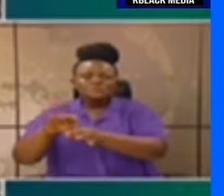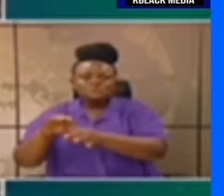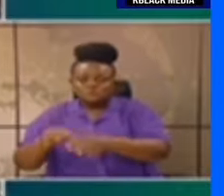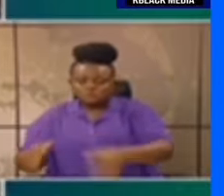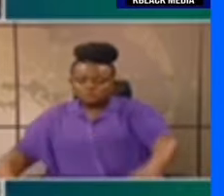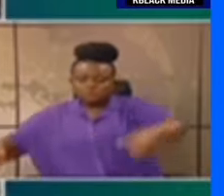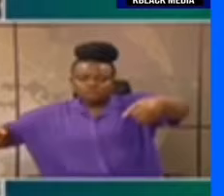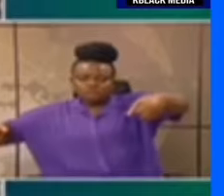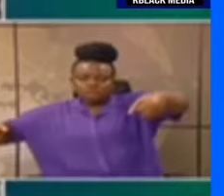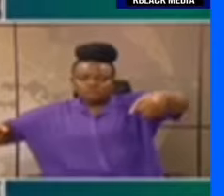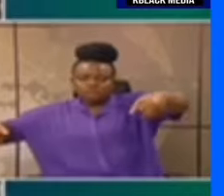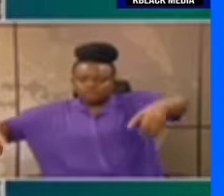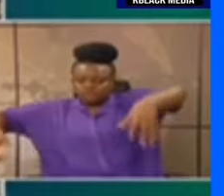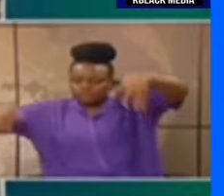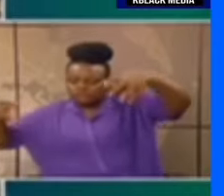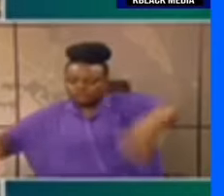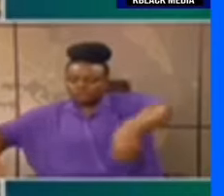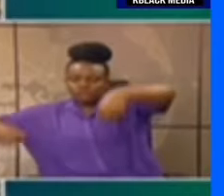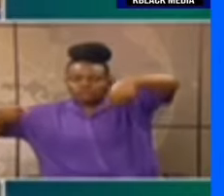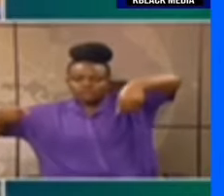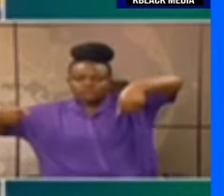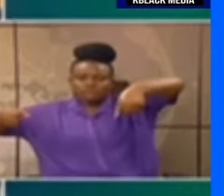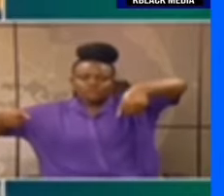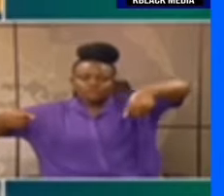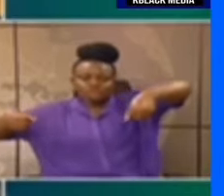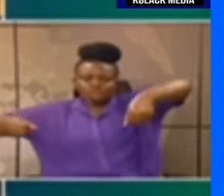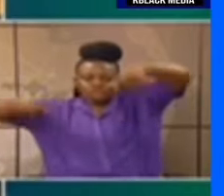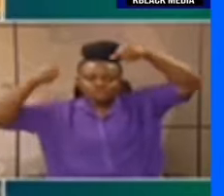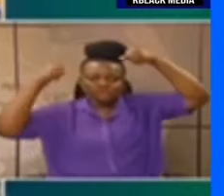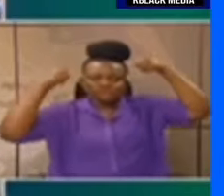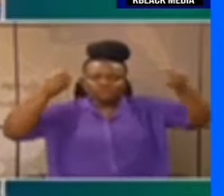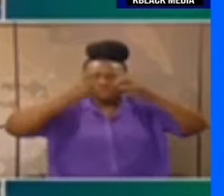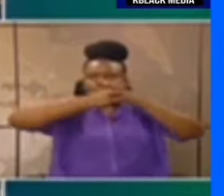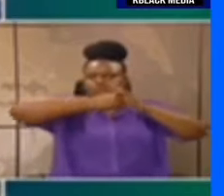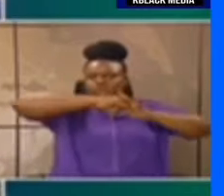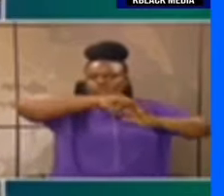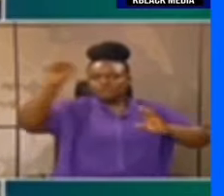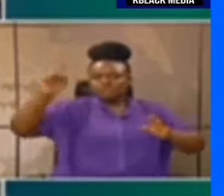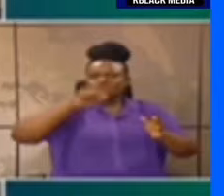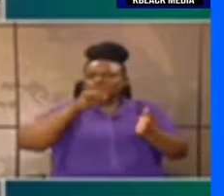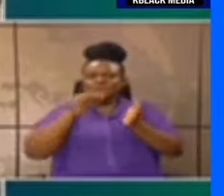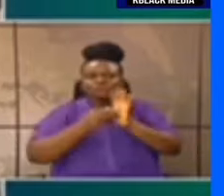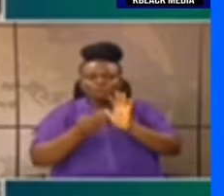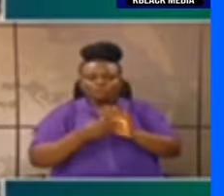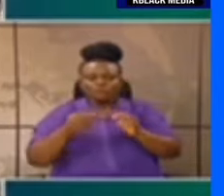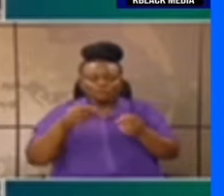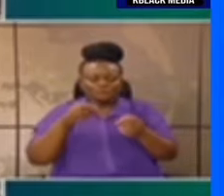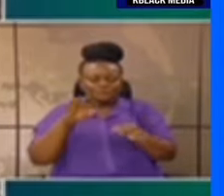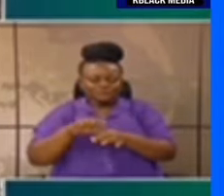Ekwatam ballot box. Sir, or the other, or the Janema ballot box in a pity